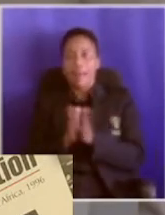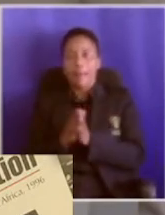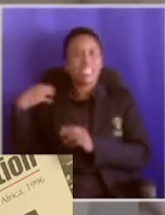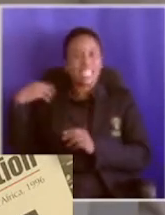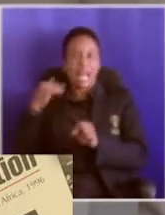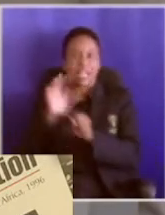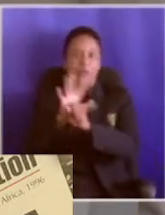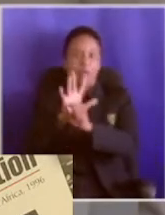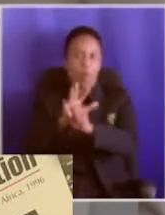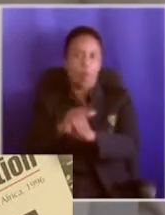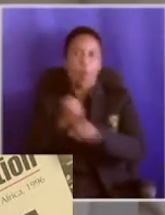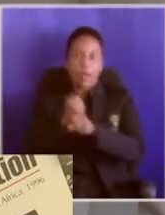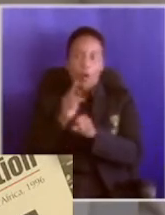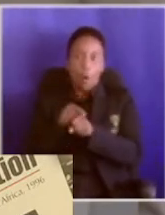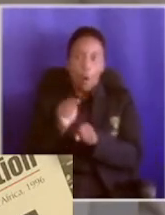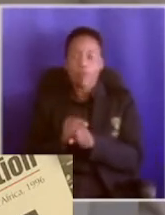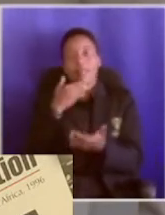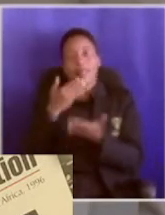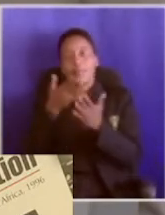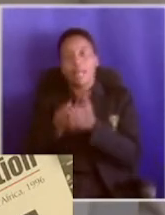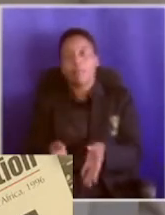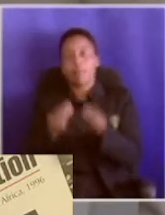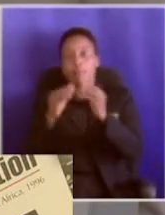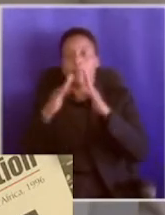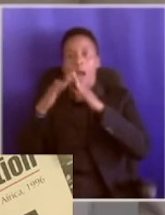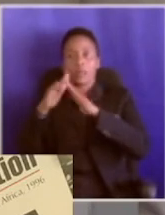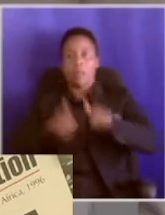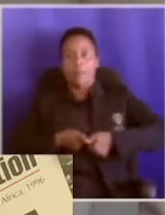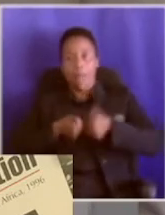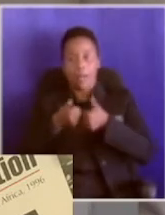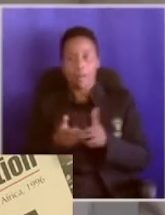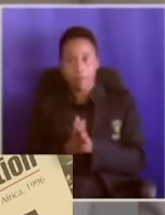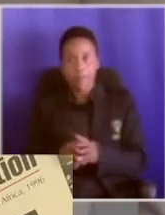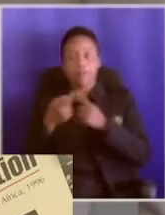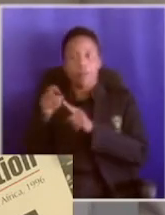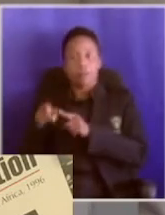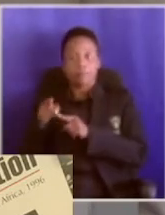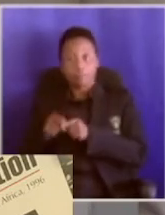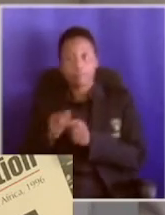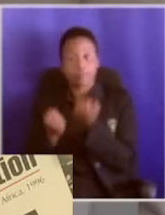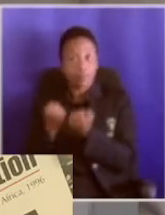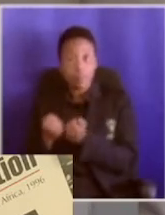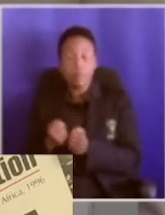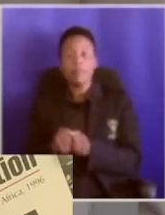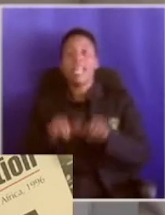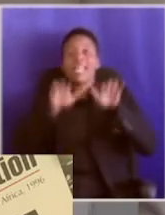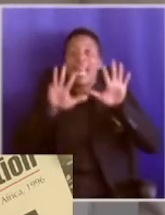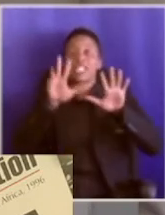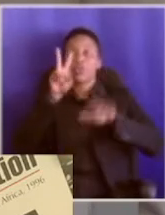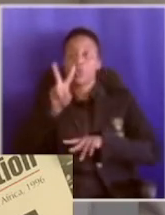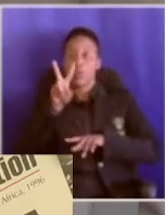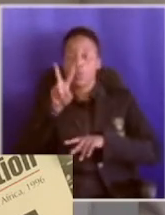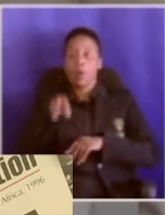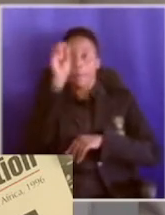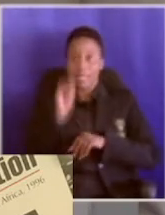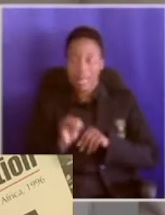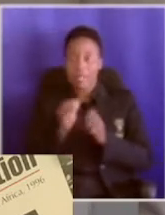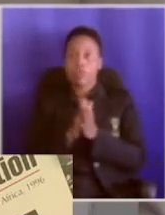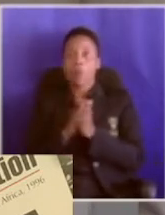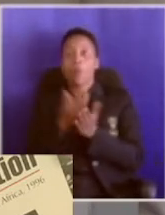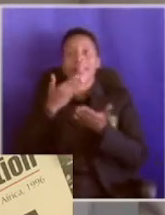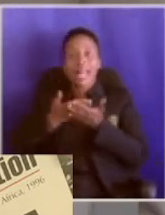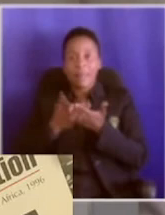with restitution claims by the state. Furthermore, the fact that about 92% of claimants opted